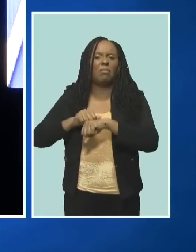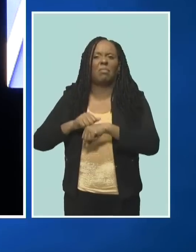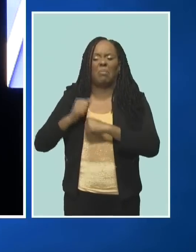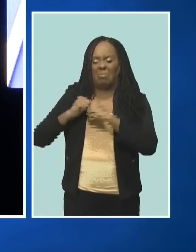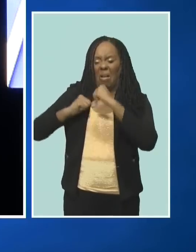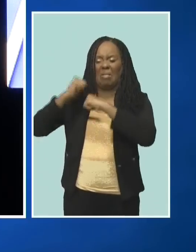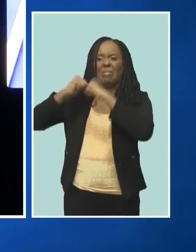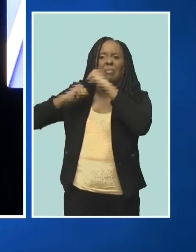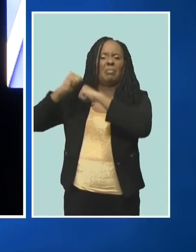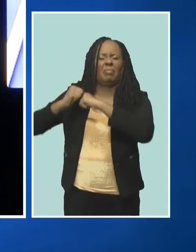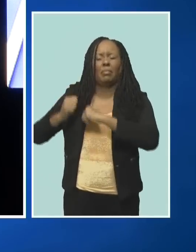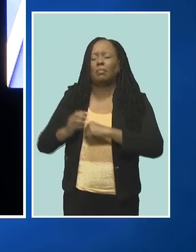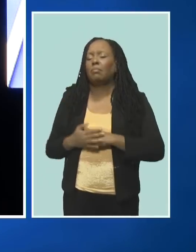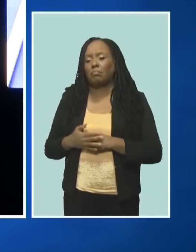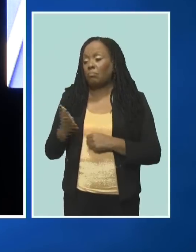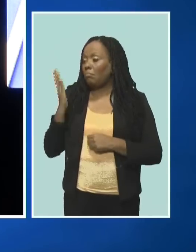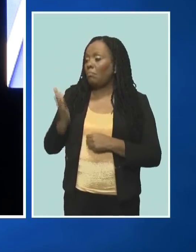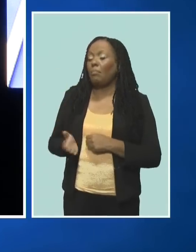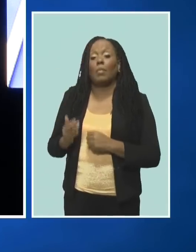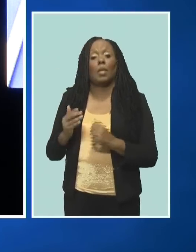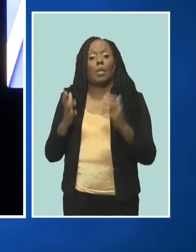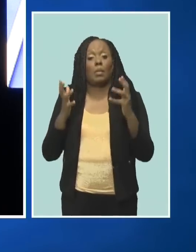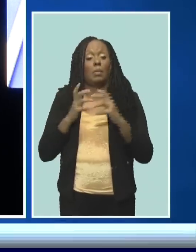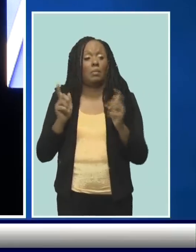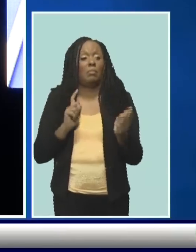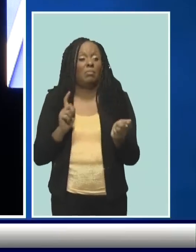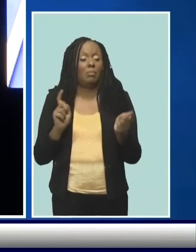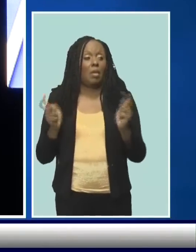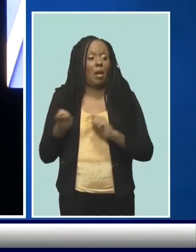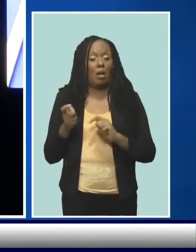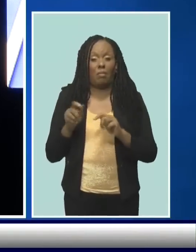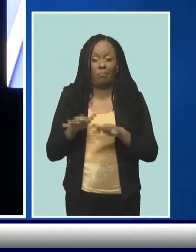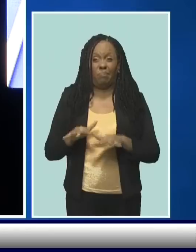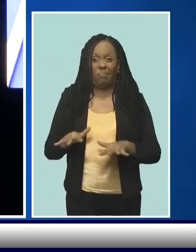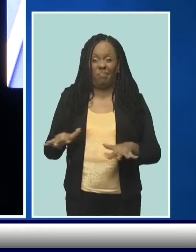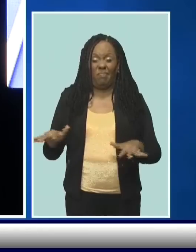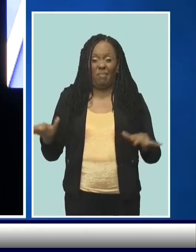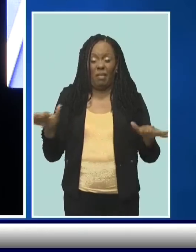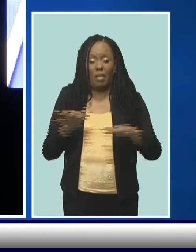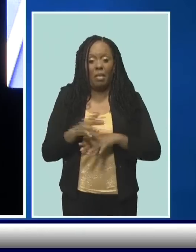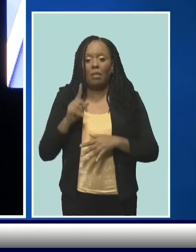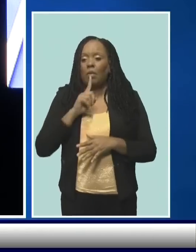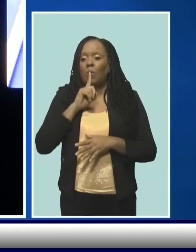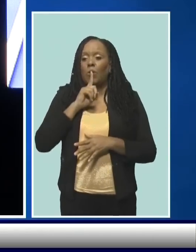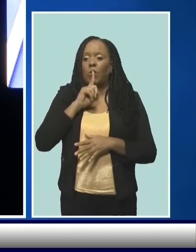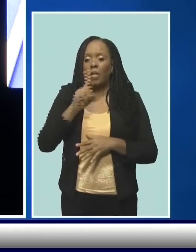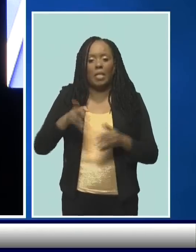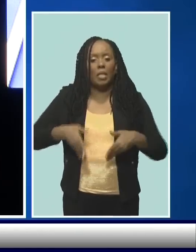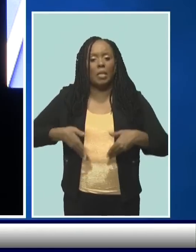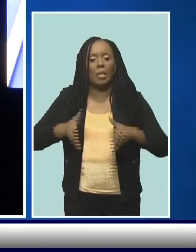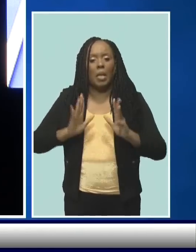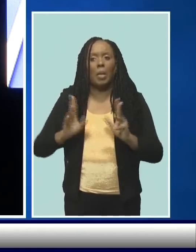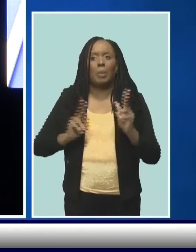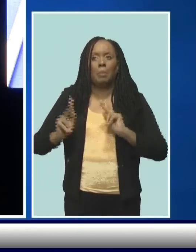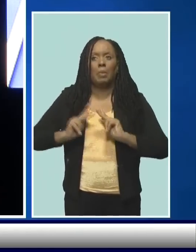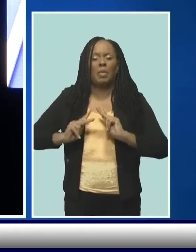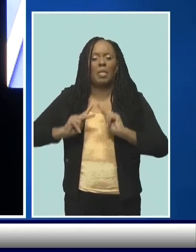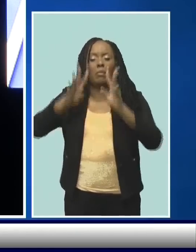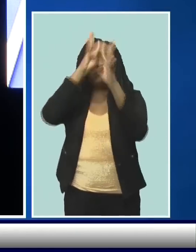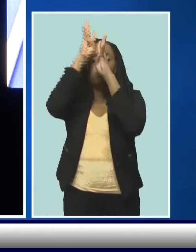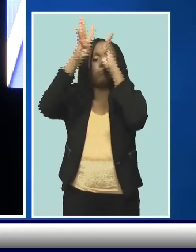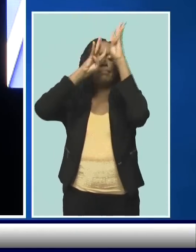about transforming spaces into dynamic hubs of collaboration, of creativity, and of